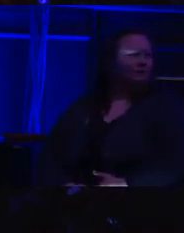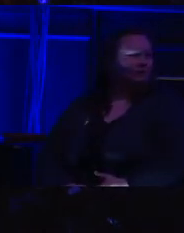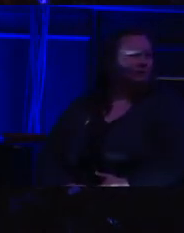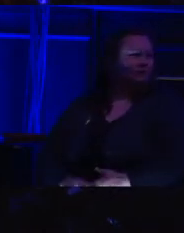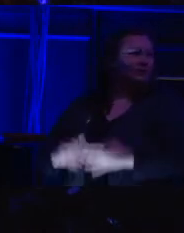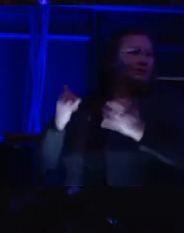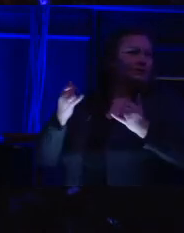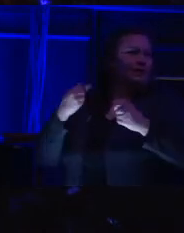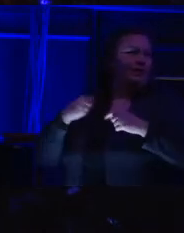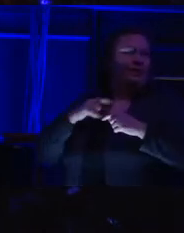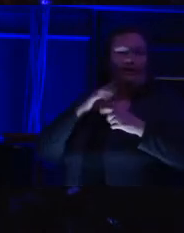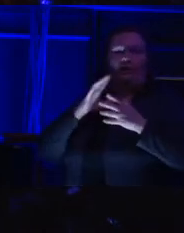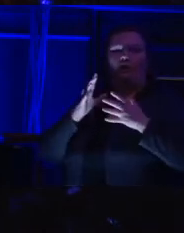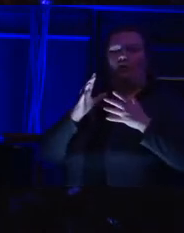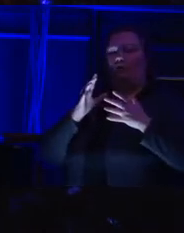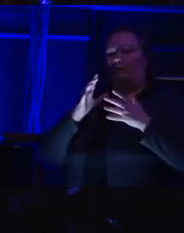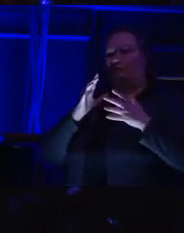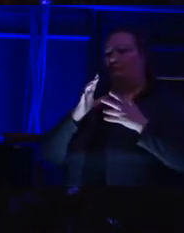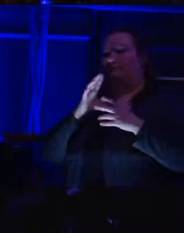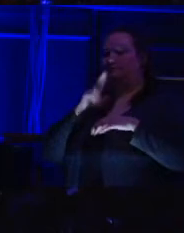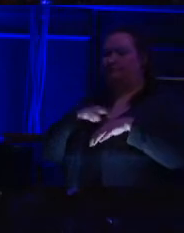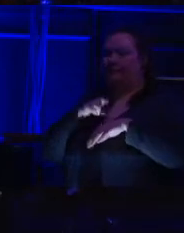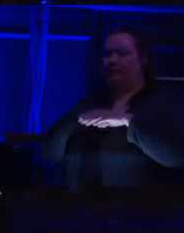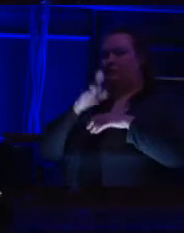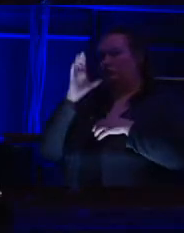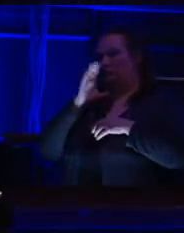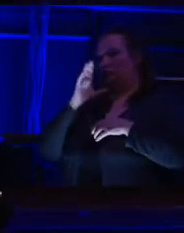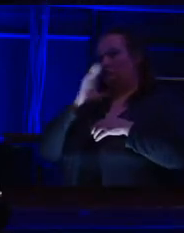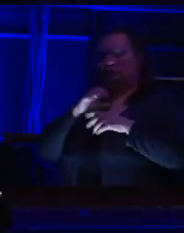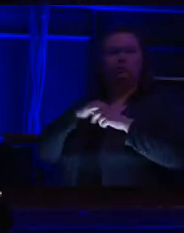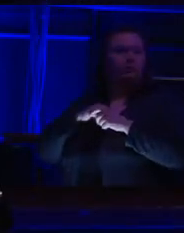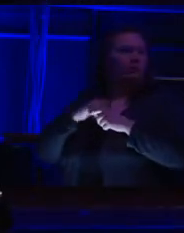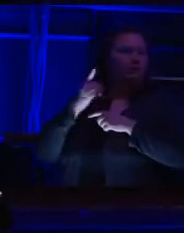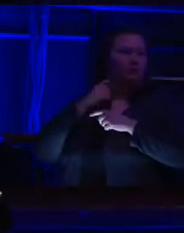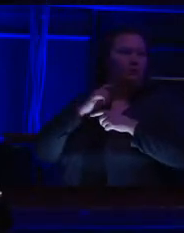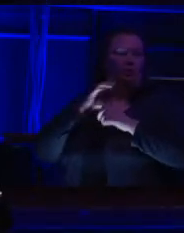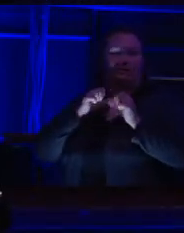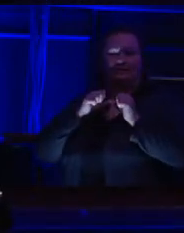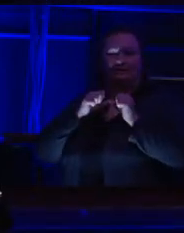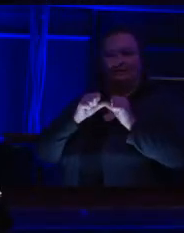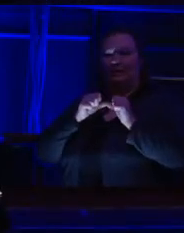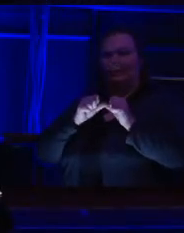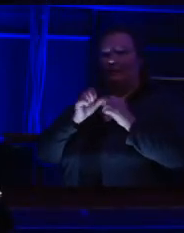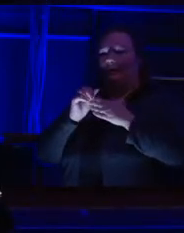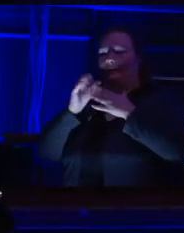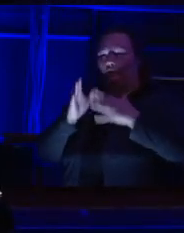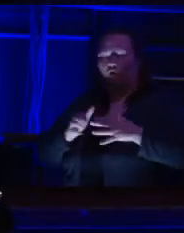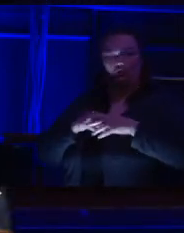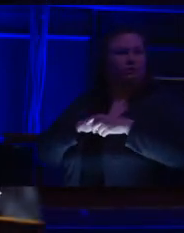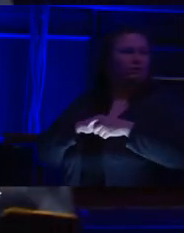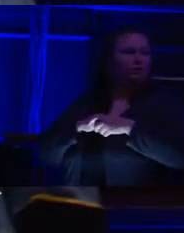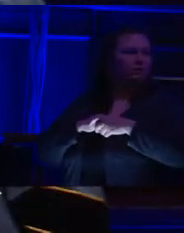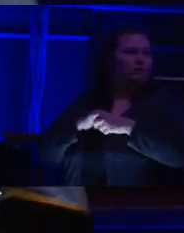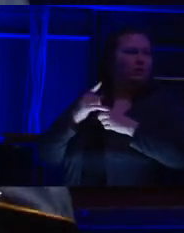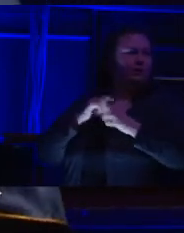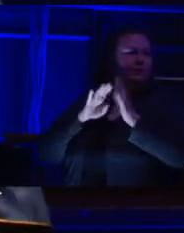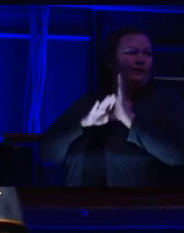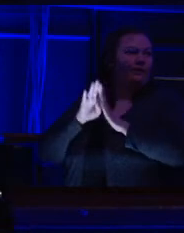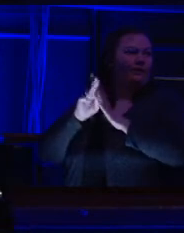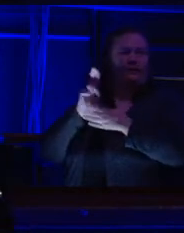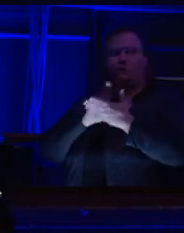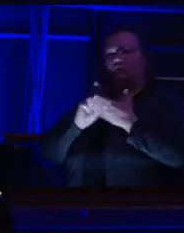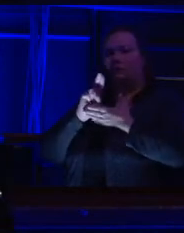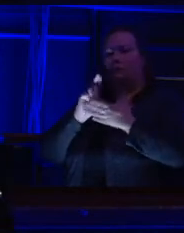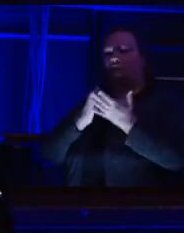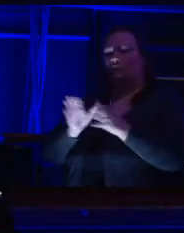Today, we are in the midst of a national search for a sustainability leader. And we're developing a